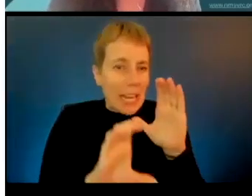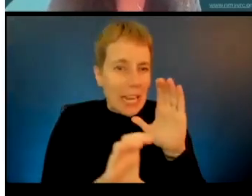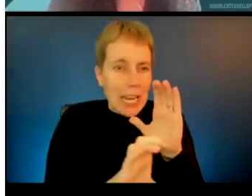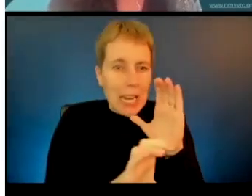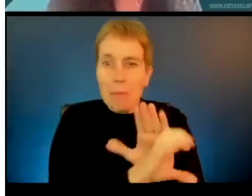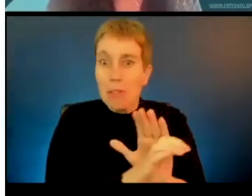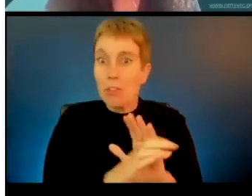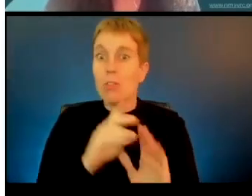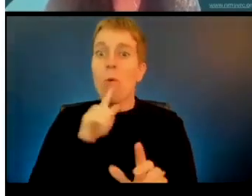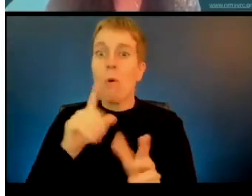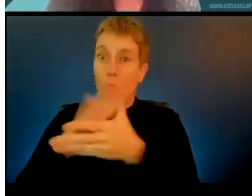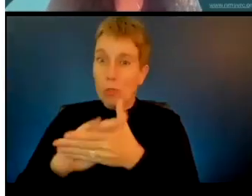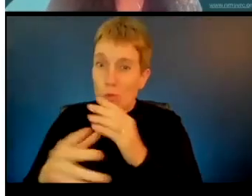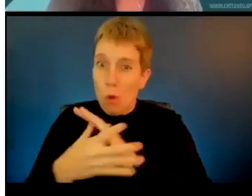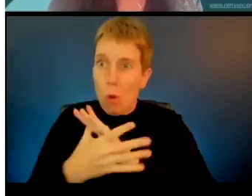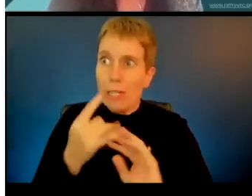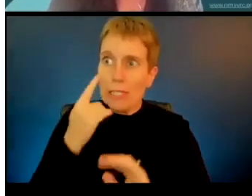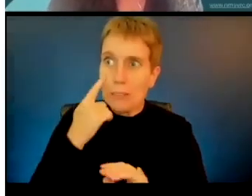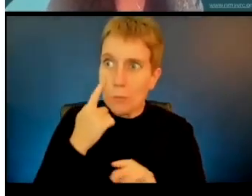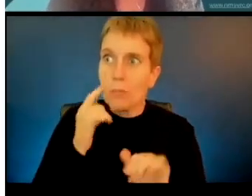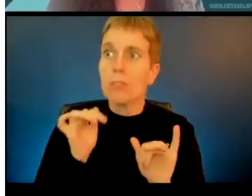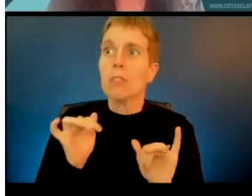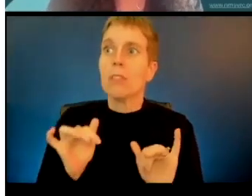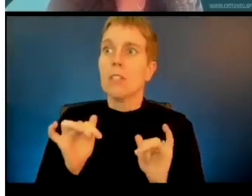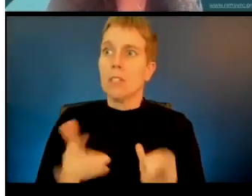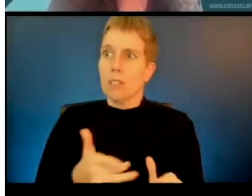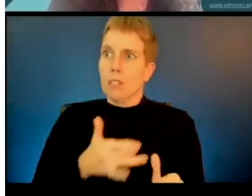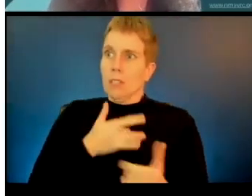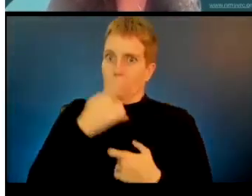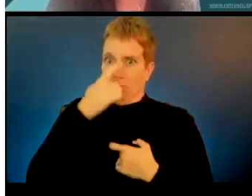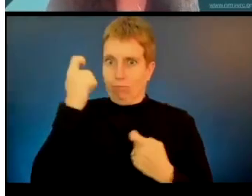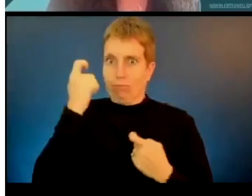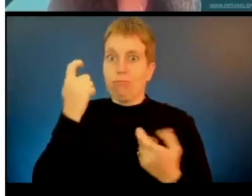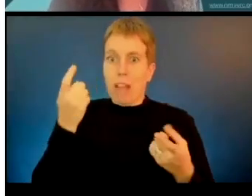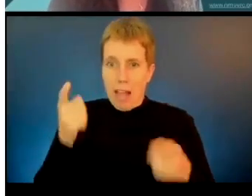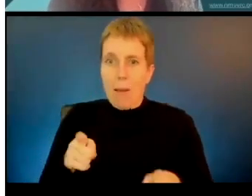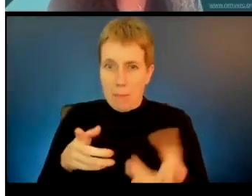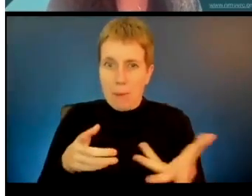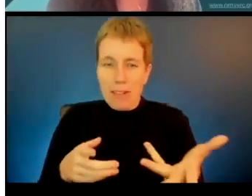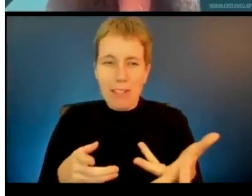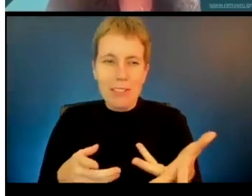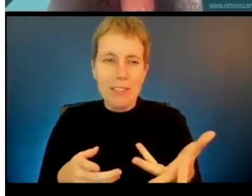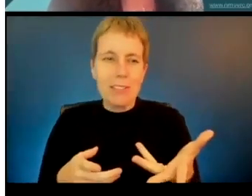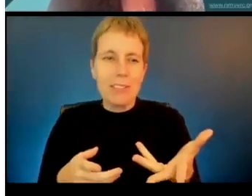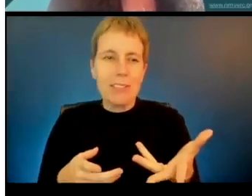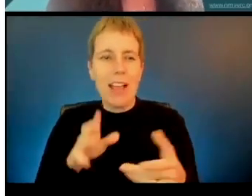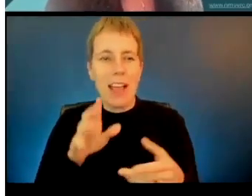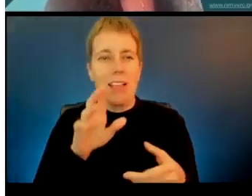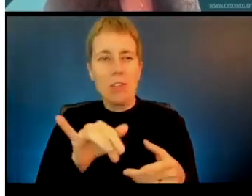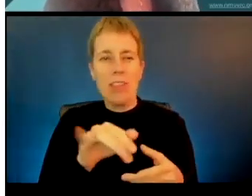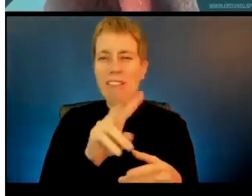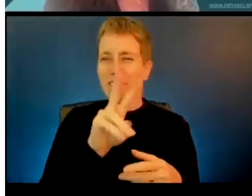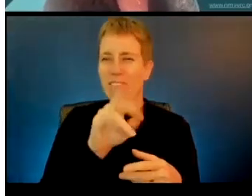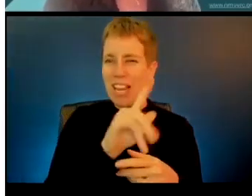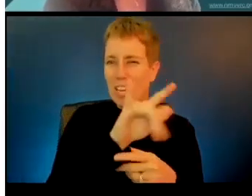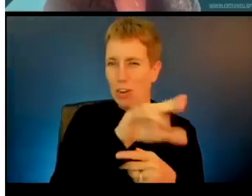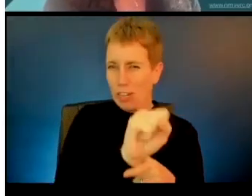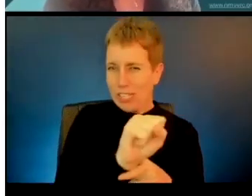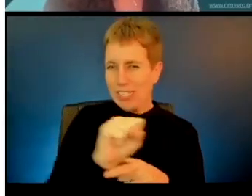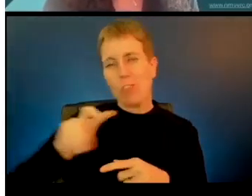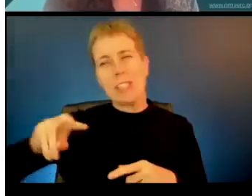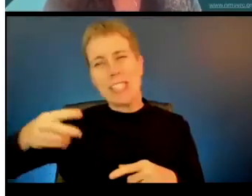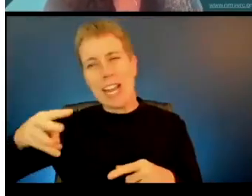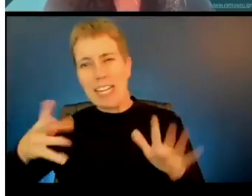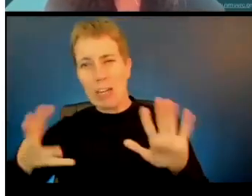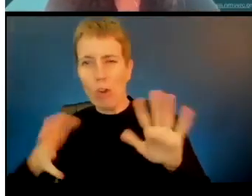interchangeably. There's some slight unique differences, but often people use those a little bit interchangeably. I do want to say,